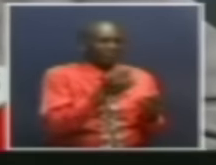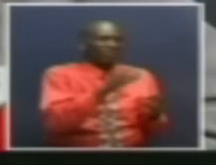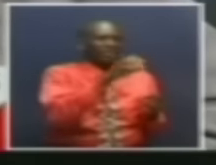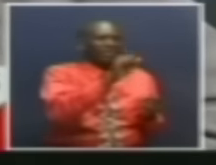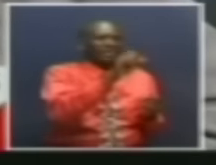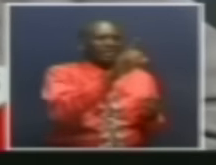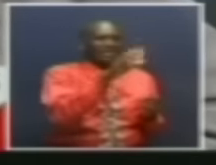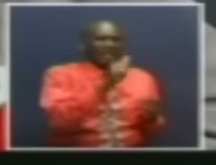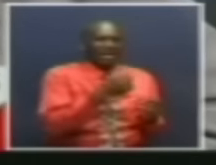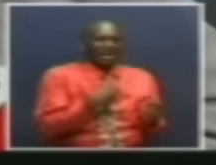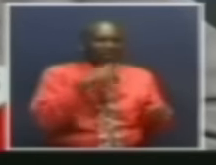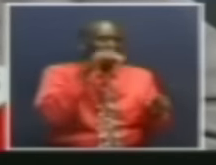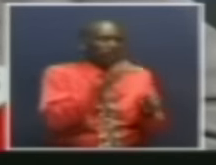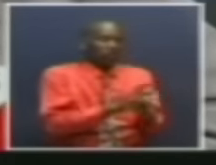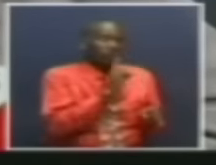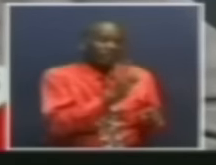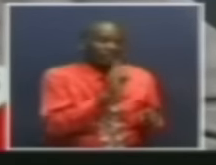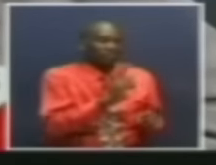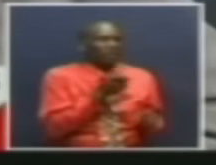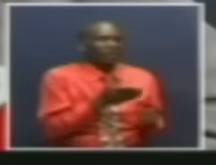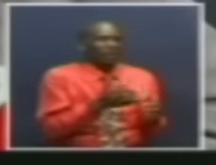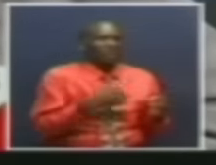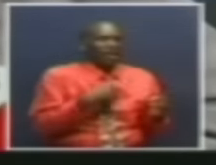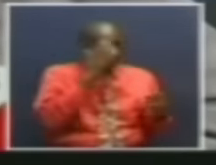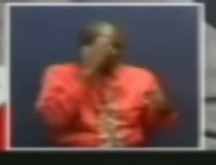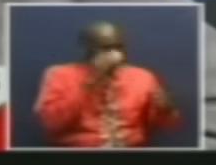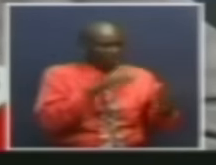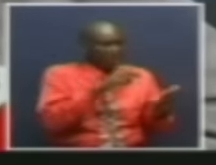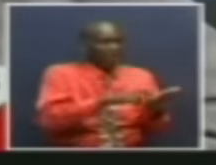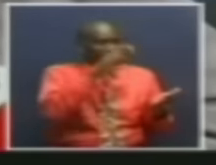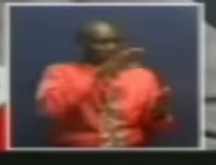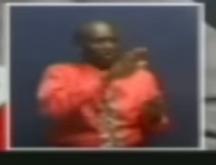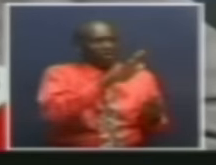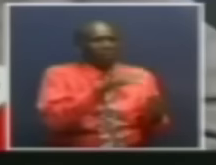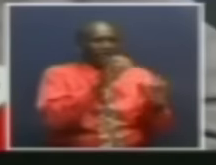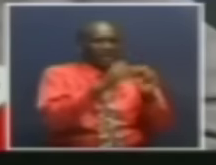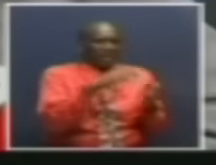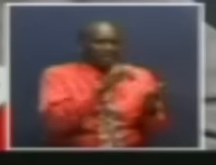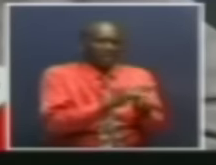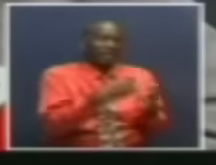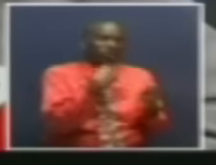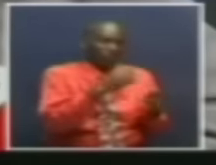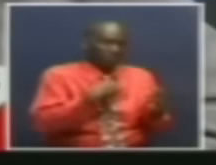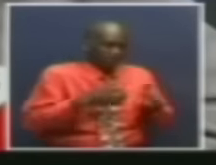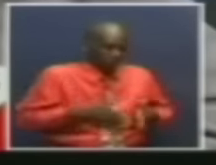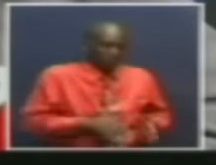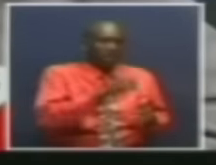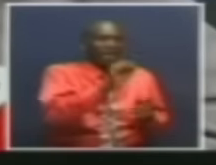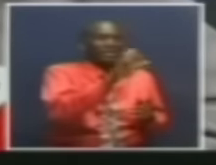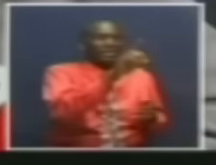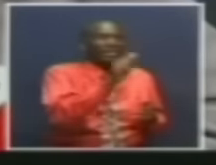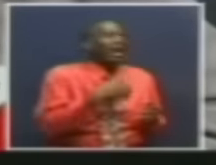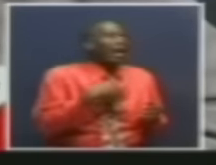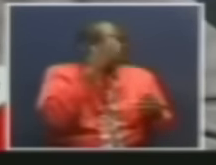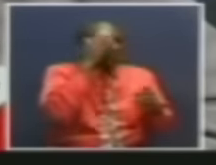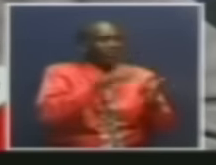SDA brings with it a lot of discipline, and I think it's a plus for him. And I can say that because, as I told you, I was born SDA. I know what SDA stands